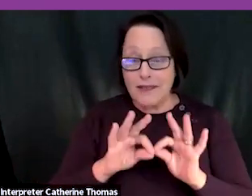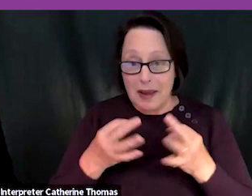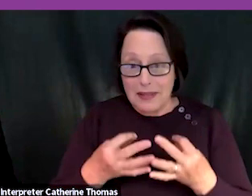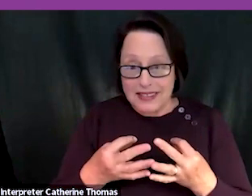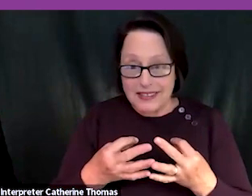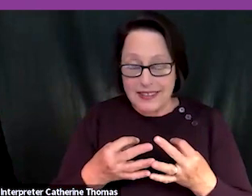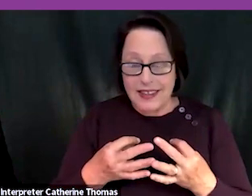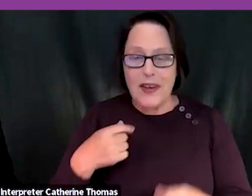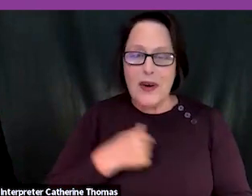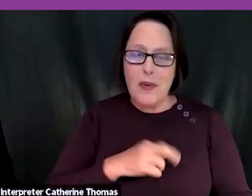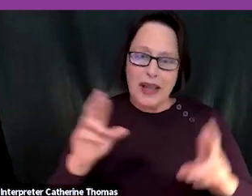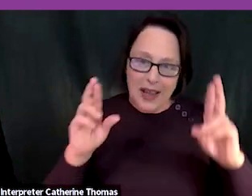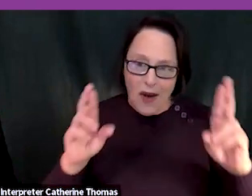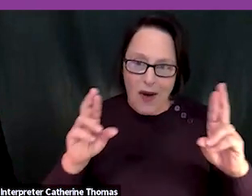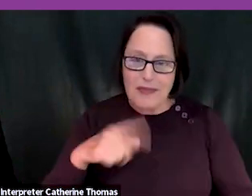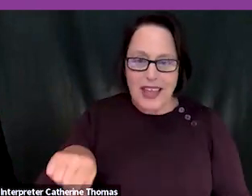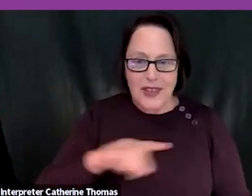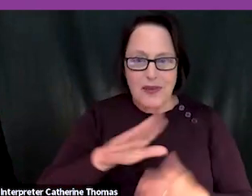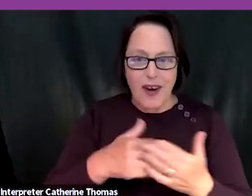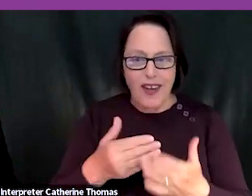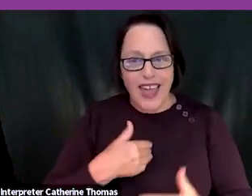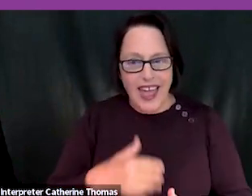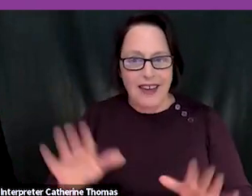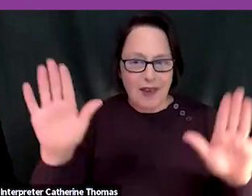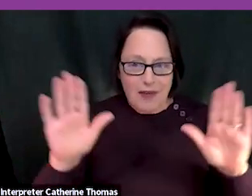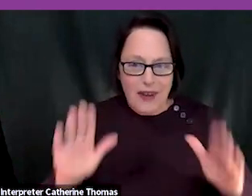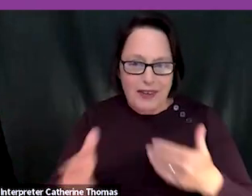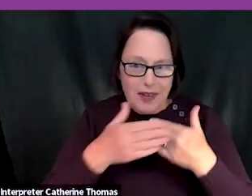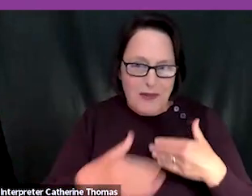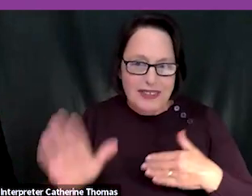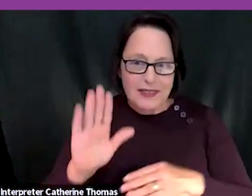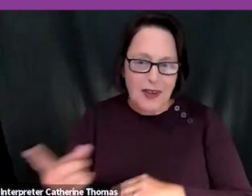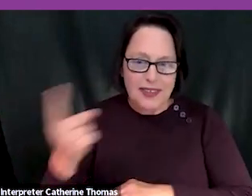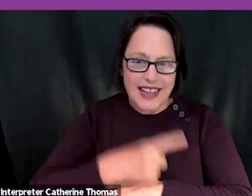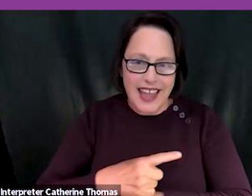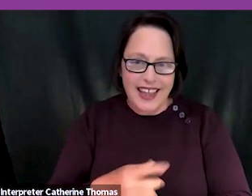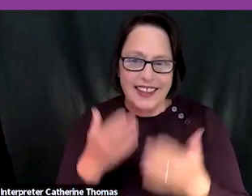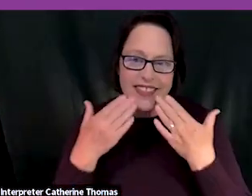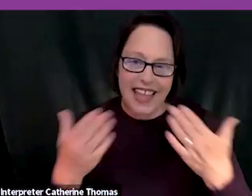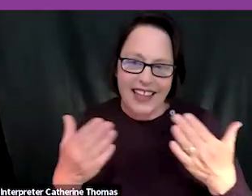We hope you all have a wonderful rest of your day. Thank you.